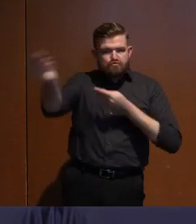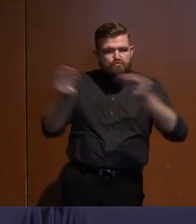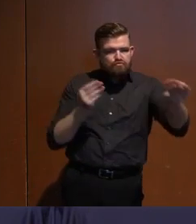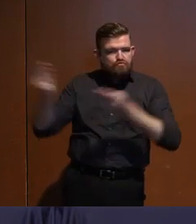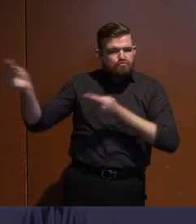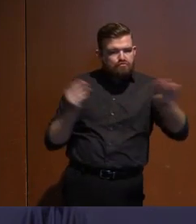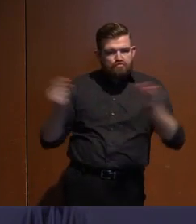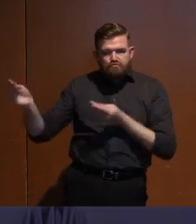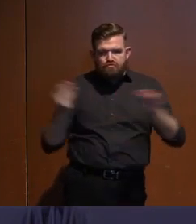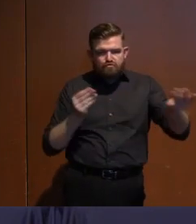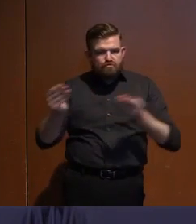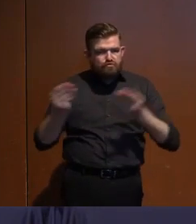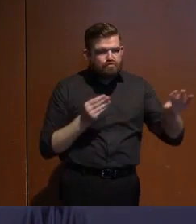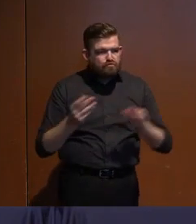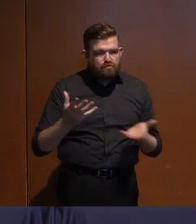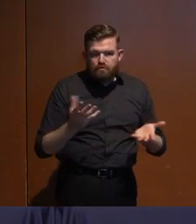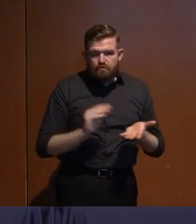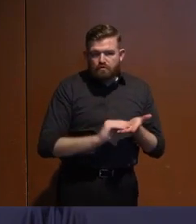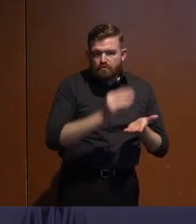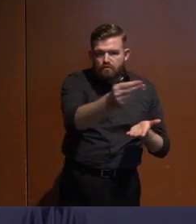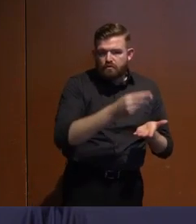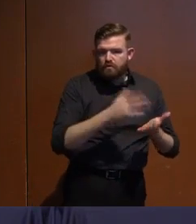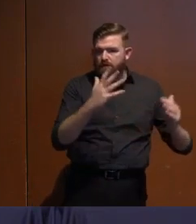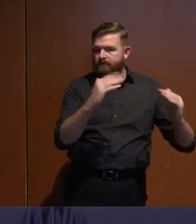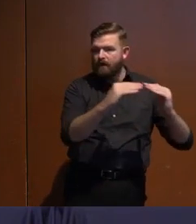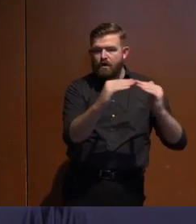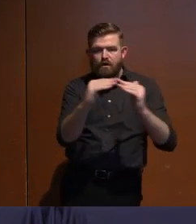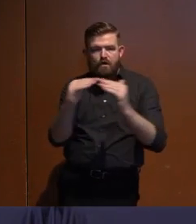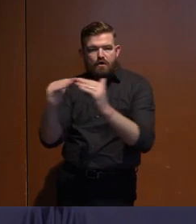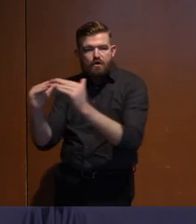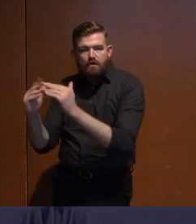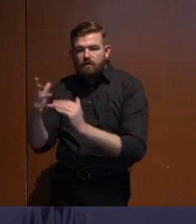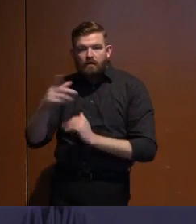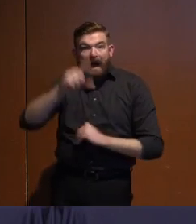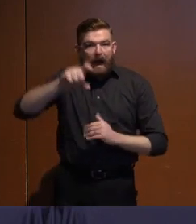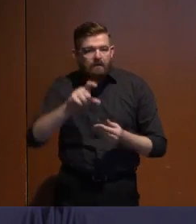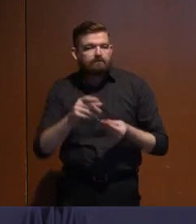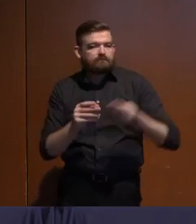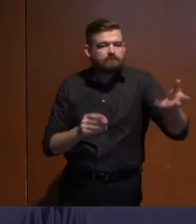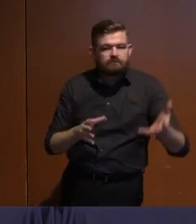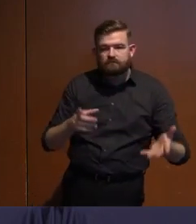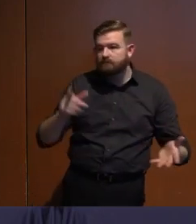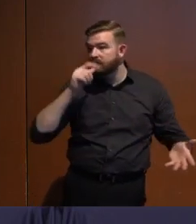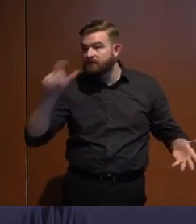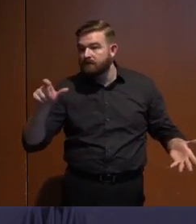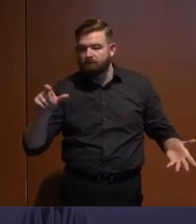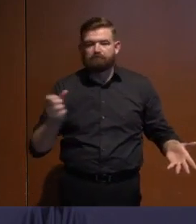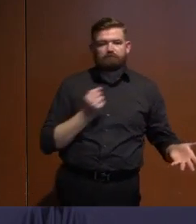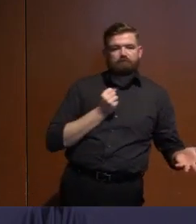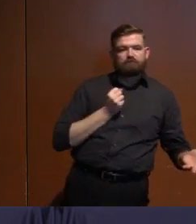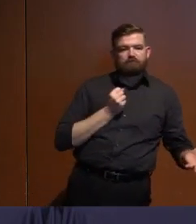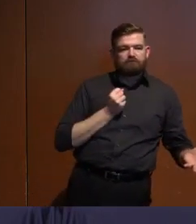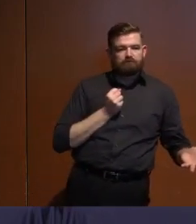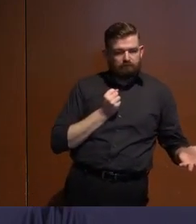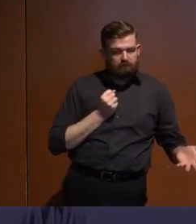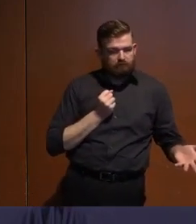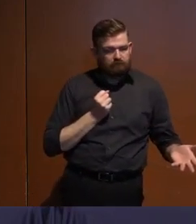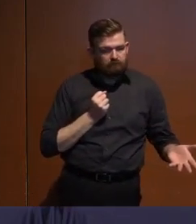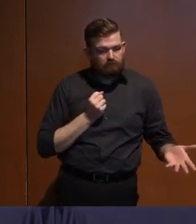sure that we distribute it as effectively and efficiently as possible. I had a